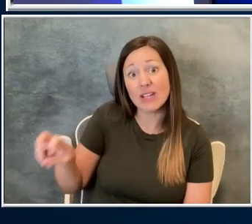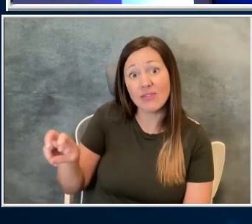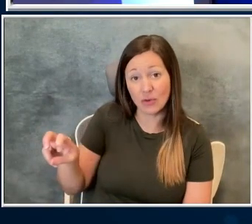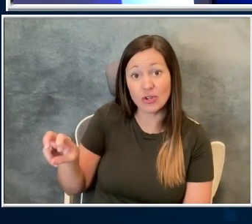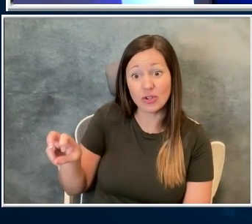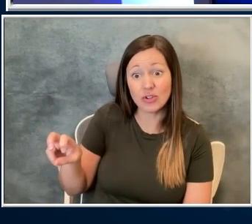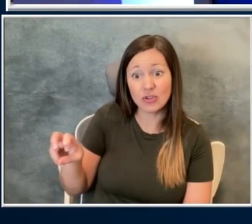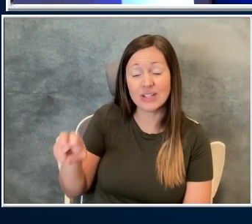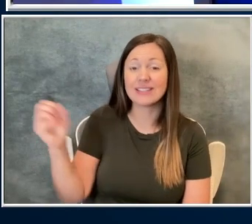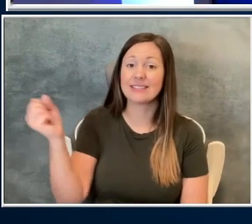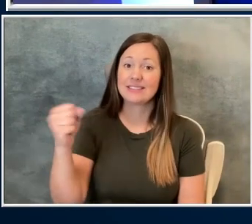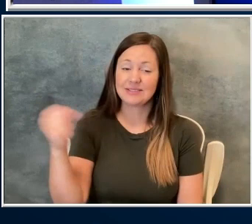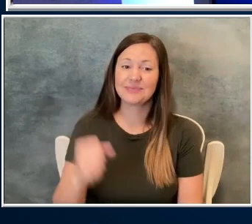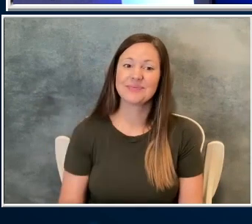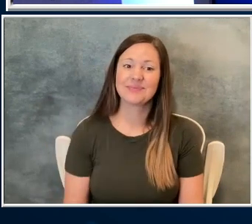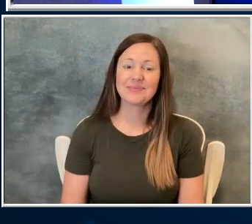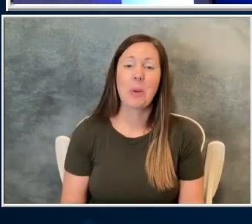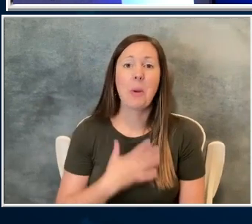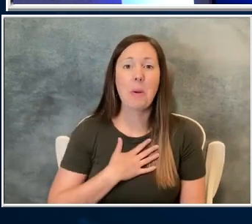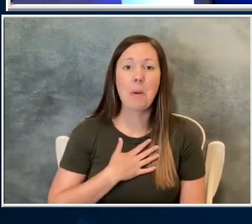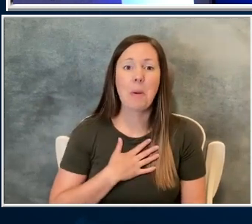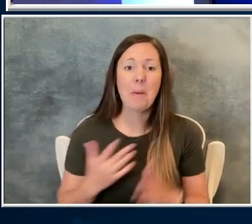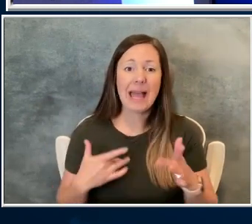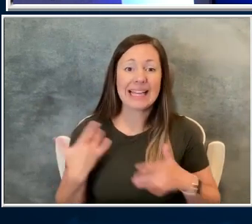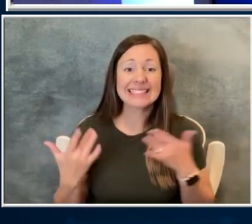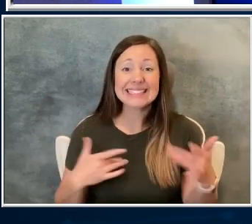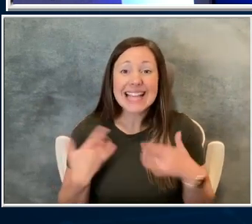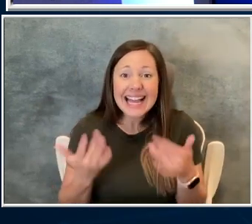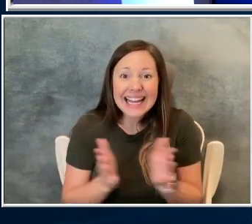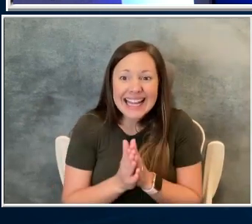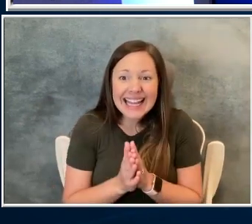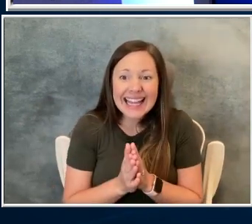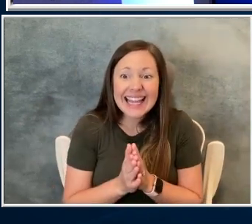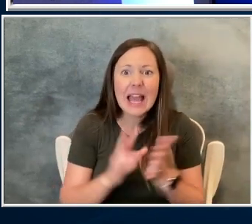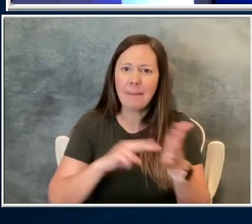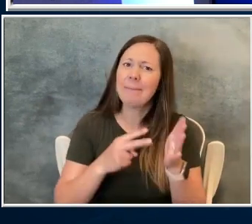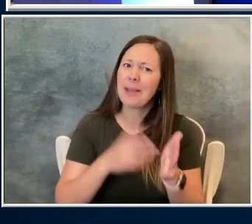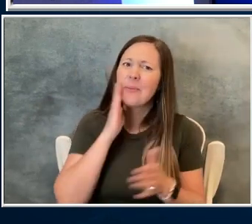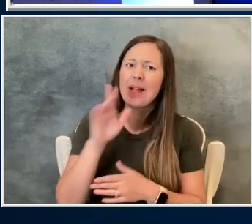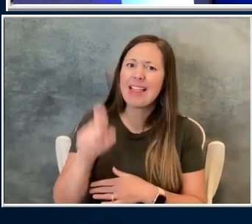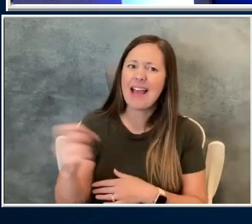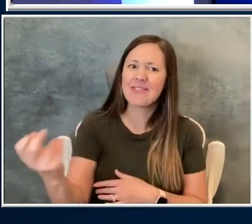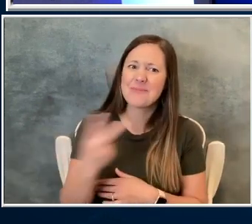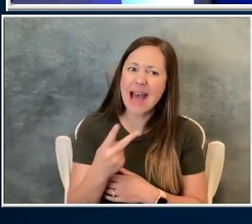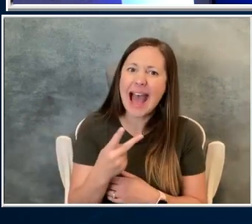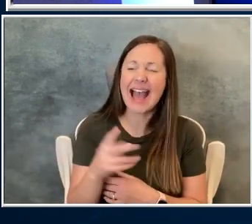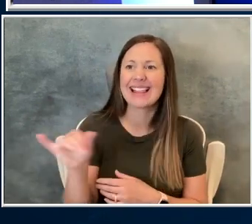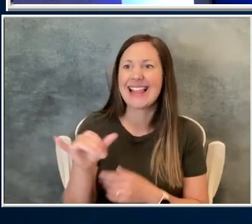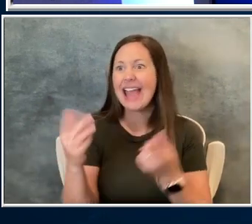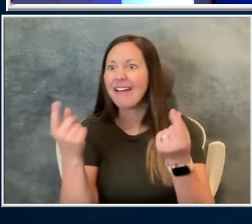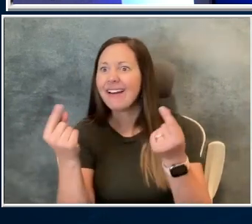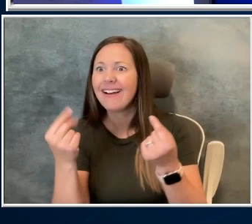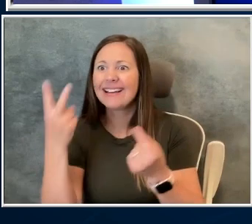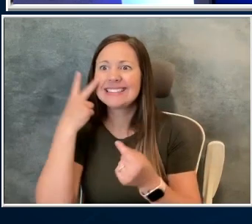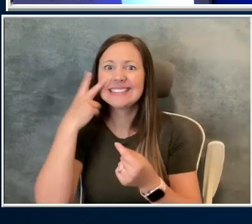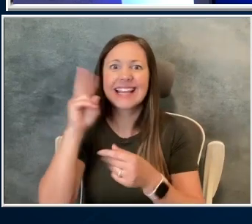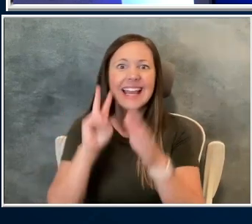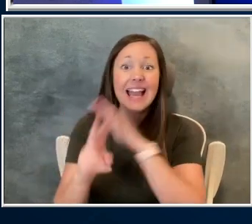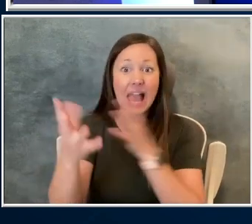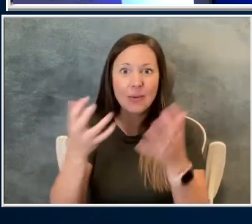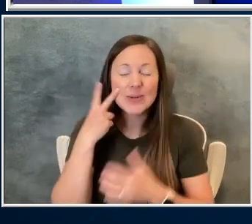Yes, yes. Oh, how exciting. Okay, so we are going to have to bring you back on. Where are they now? And I want to see 3 of you next time,